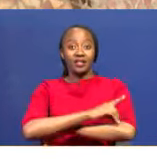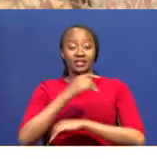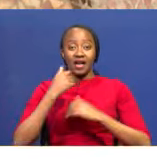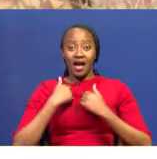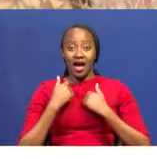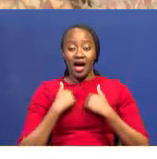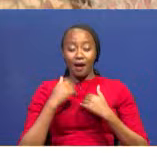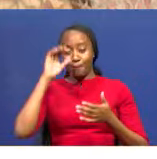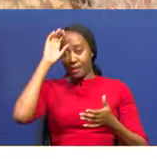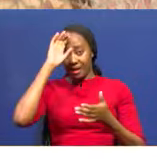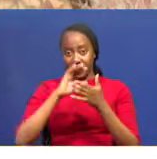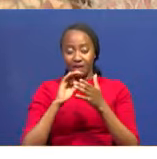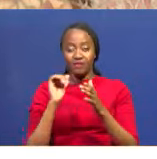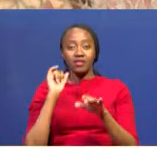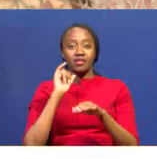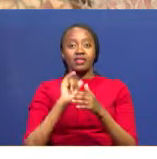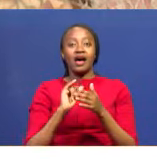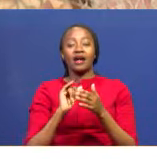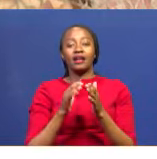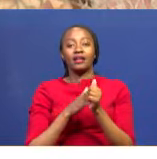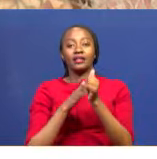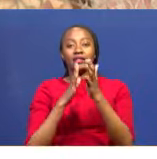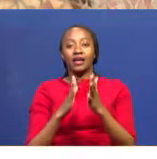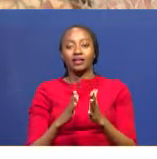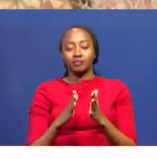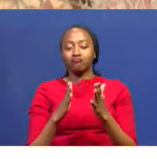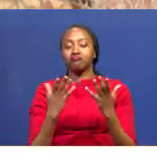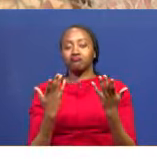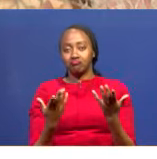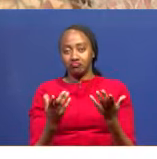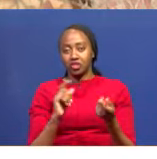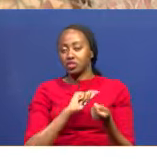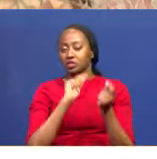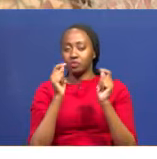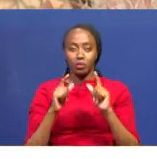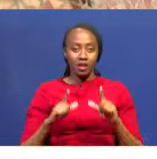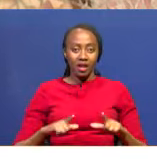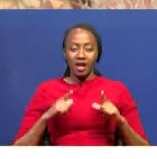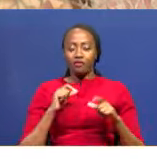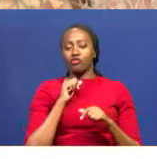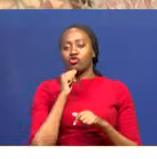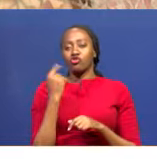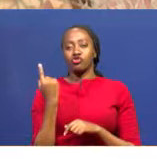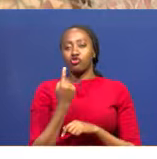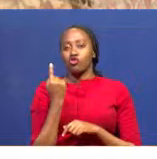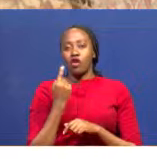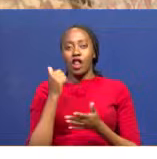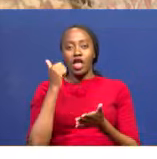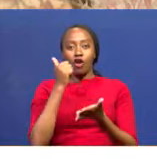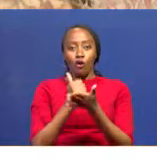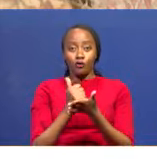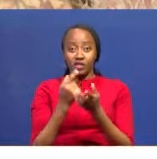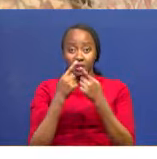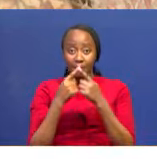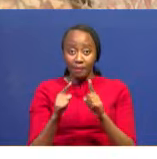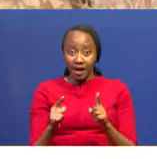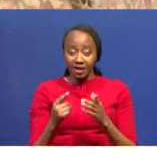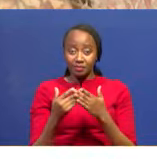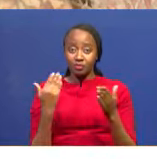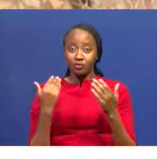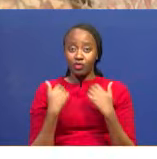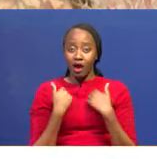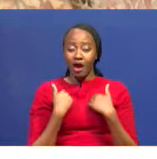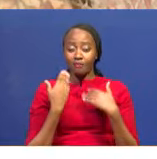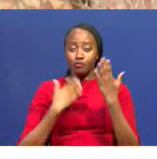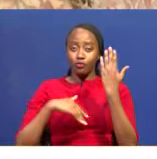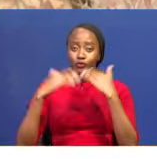unshakable belief that leadership meant transforming lives, not merely holding the office. His remarkable professional